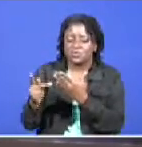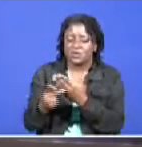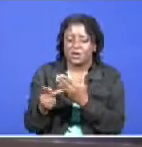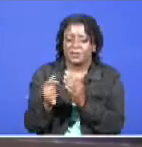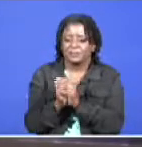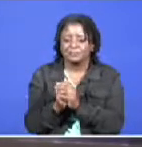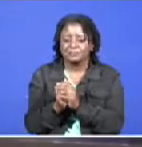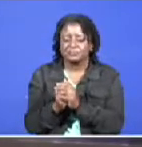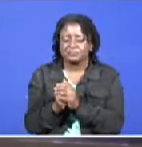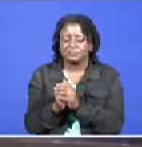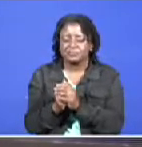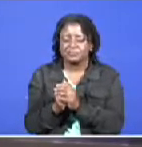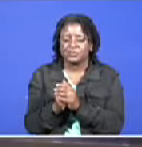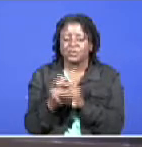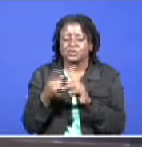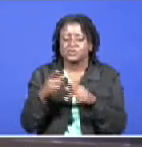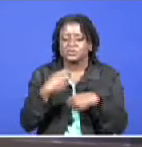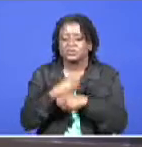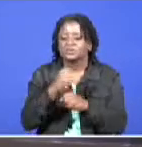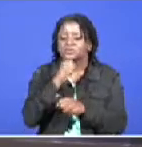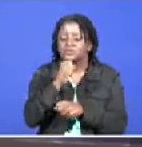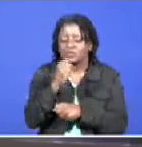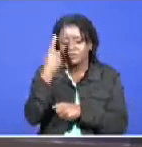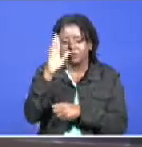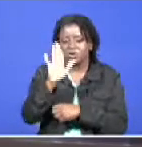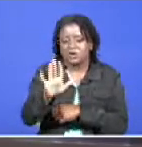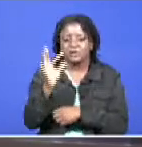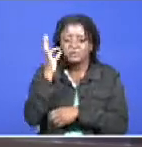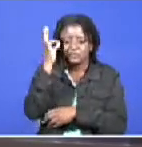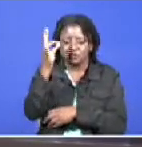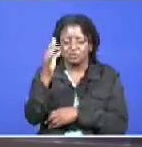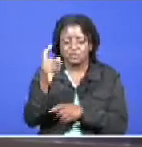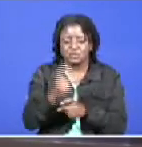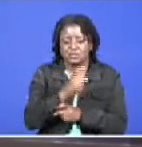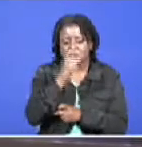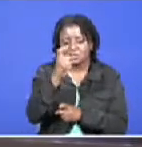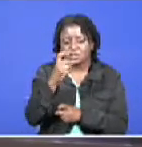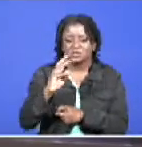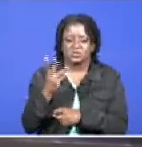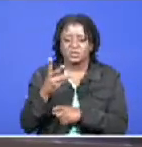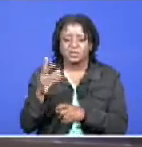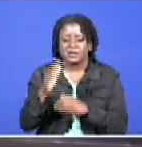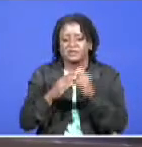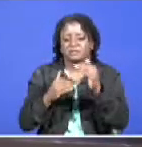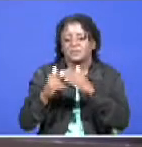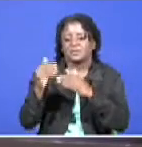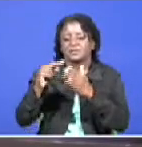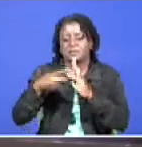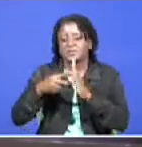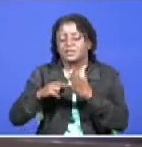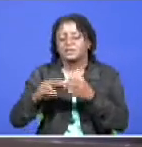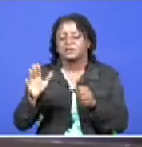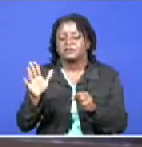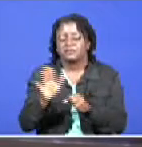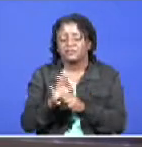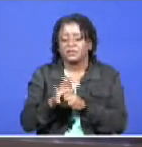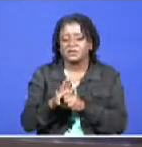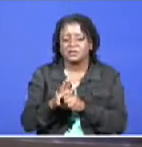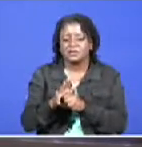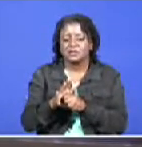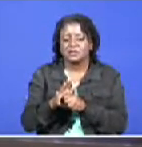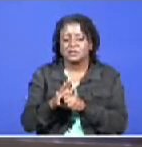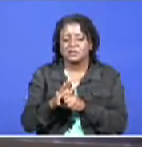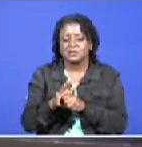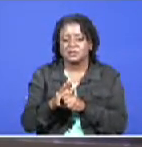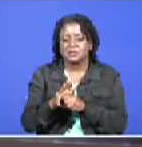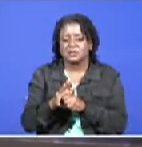To ensure for your future success, we have built meaningful relationships with key private